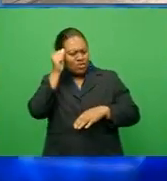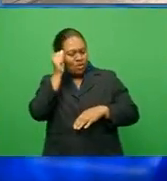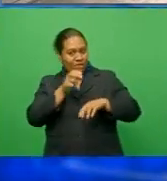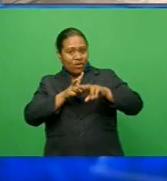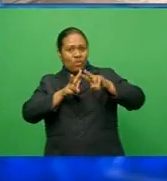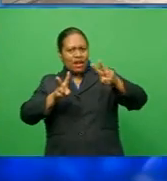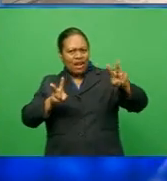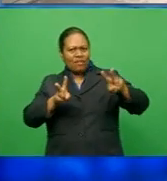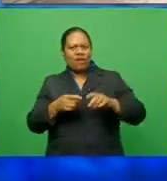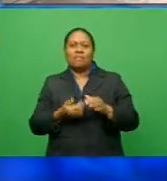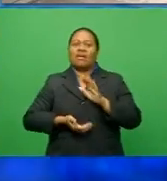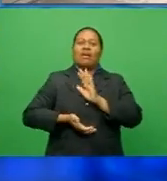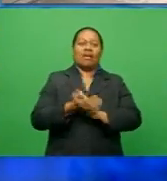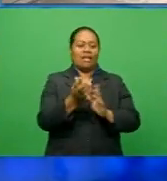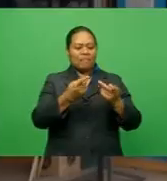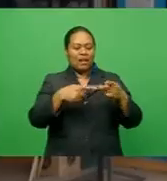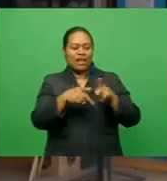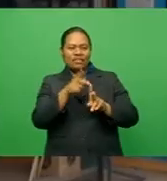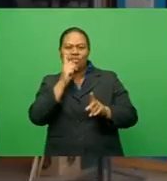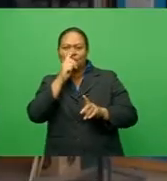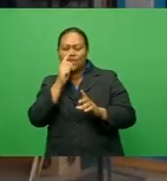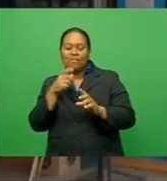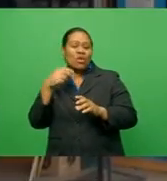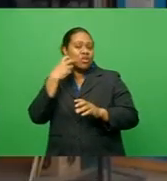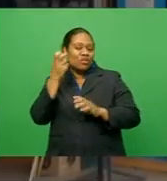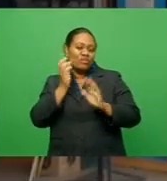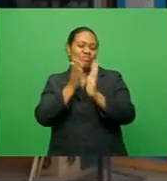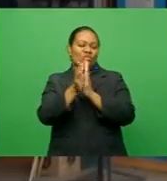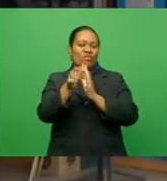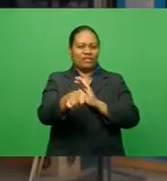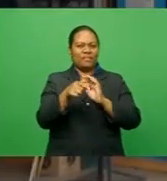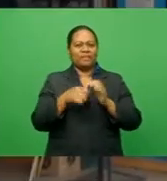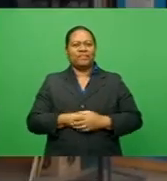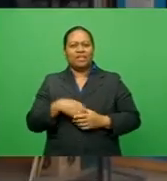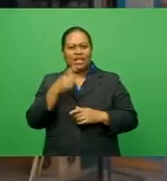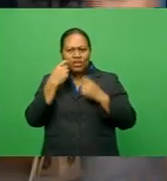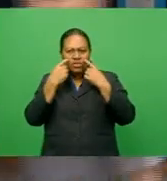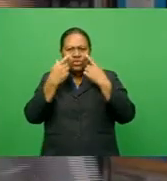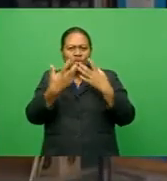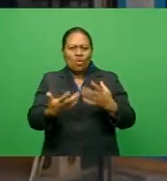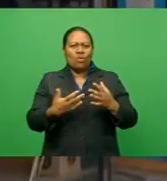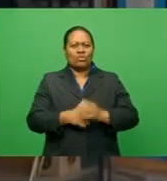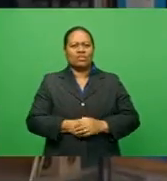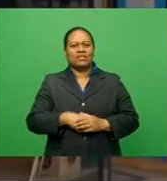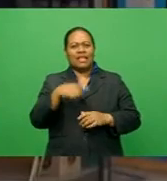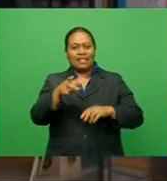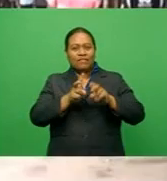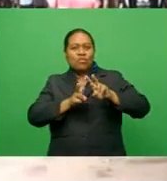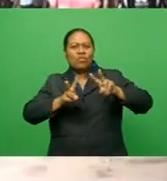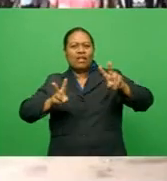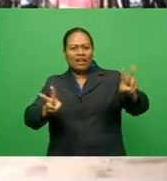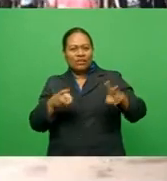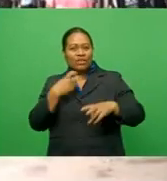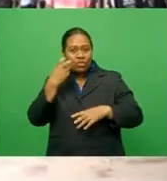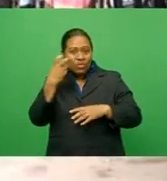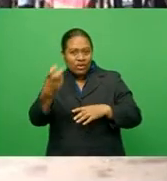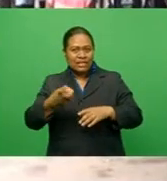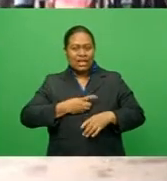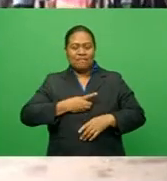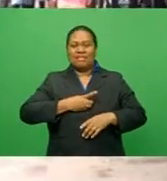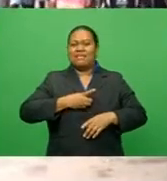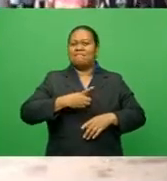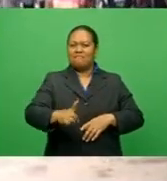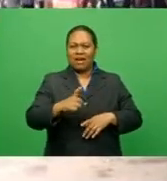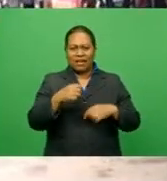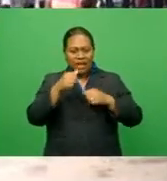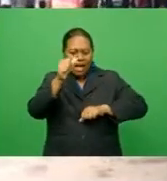a high-end tourist destination. Conducted by the International Finance Corporation, the Vanua Levu Tourism Market Demand Assessment states